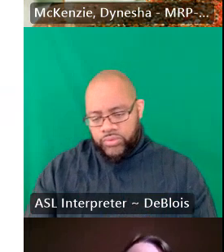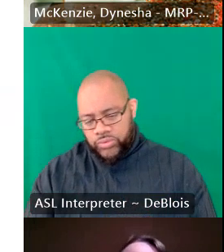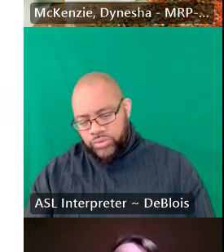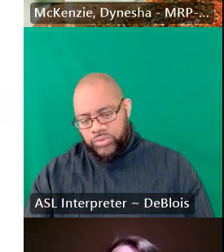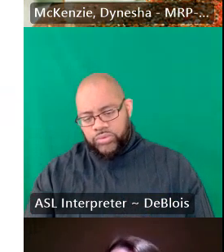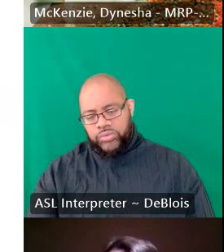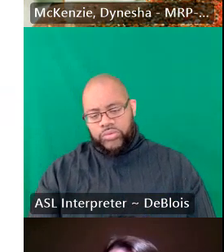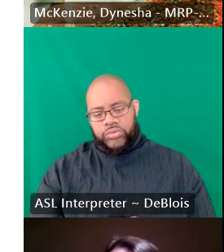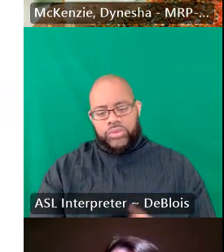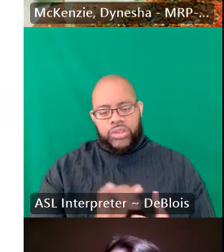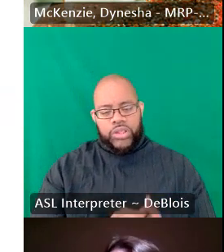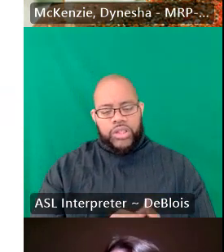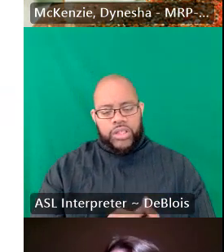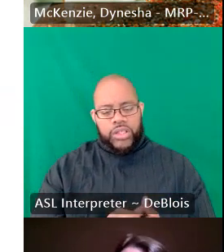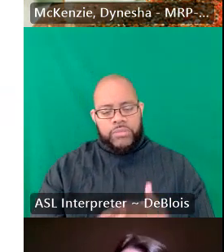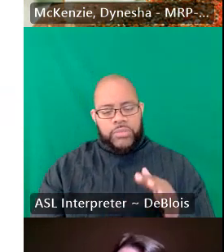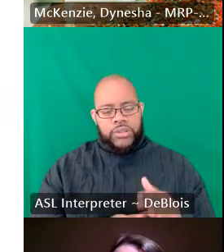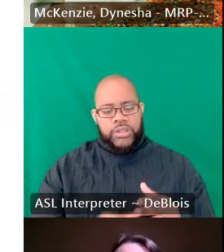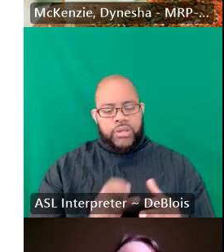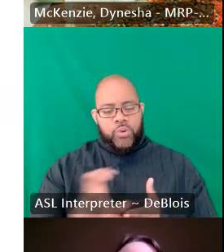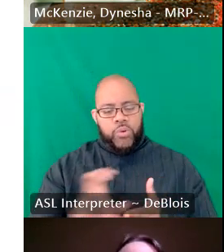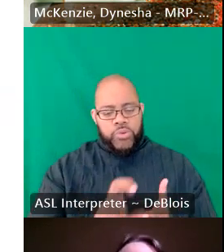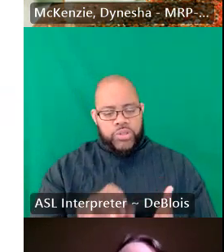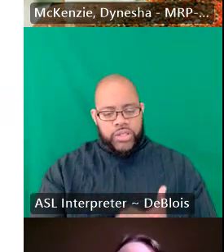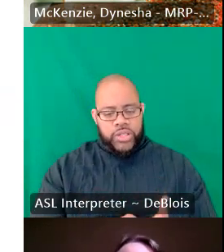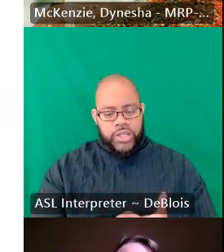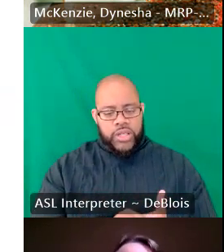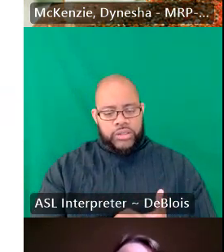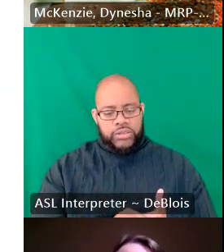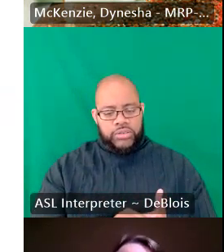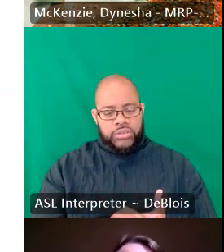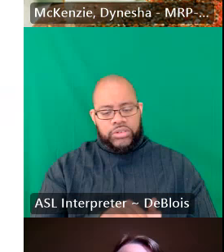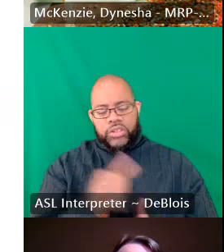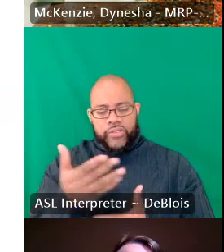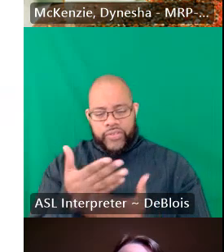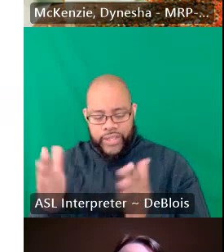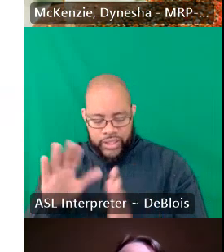Supplemental appropriations is sort of a side venture here, but